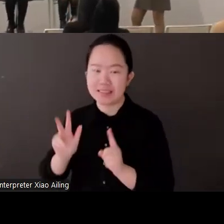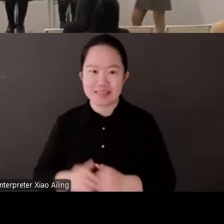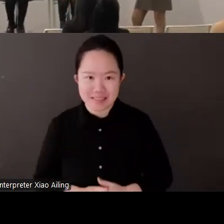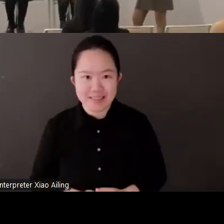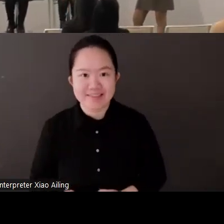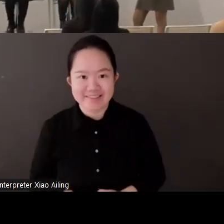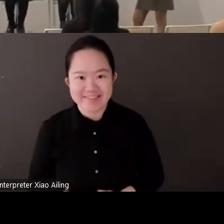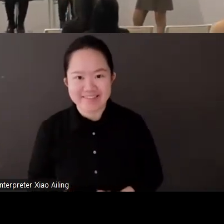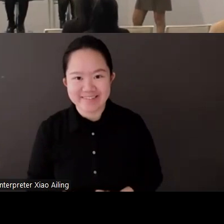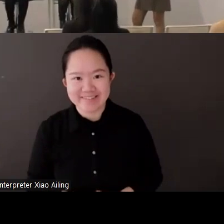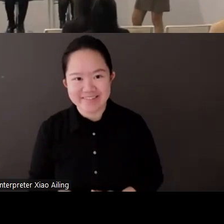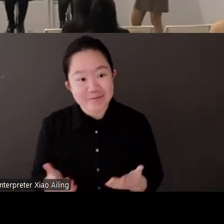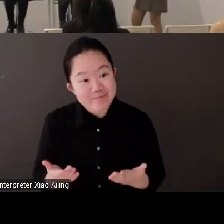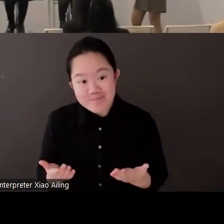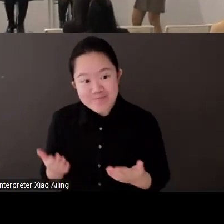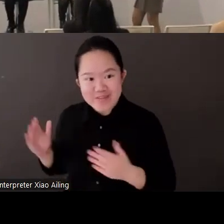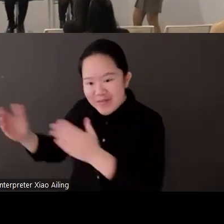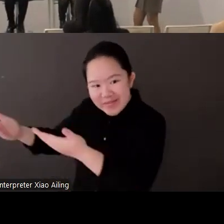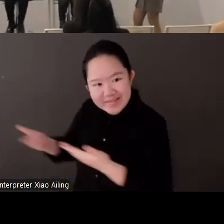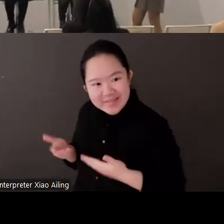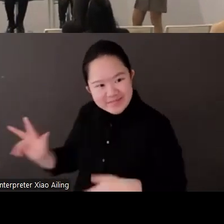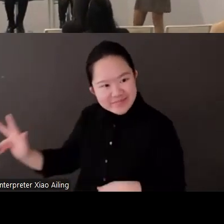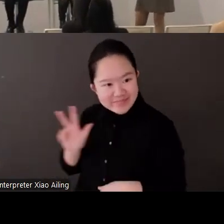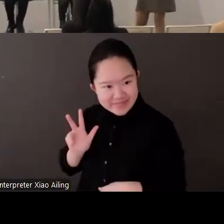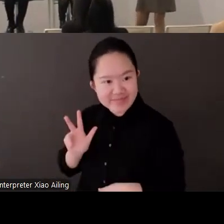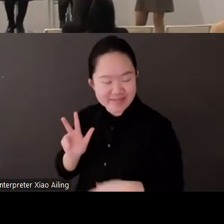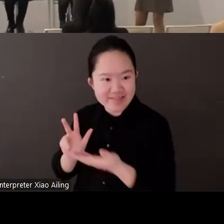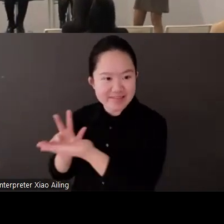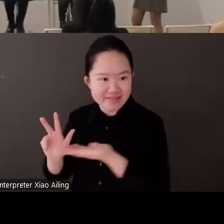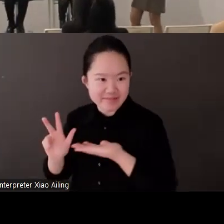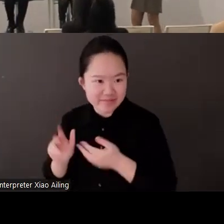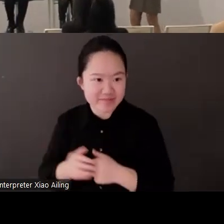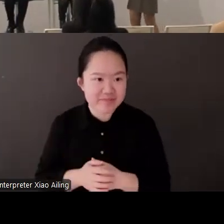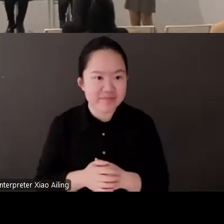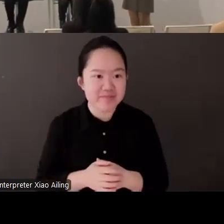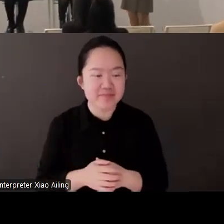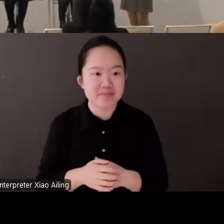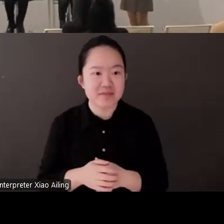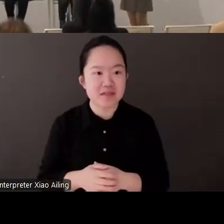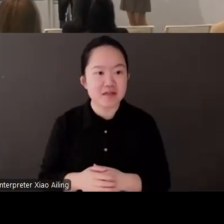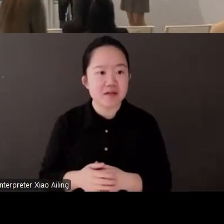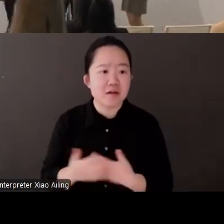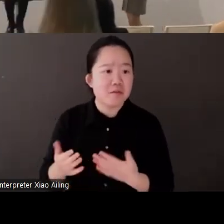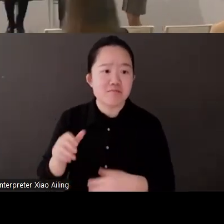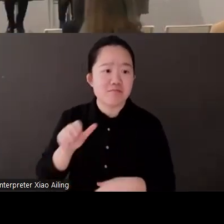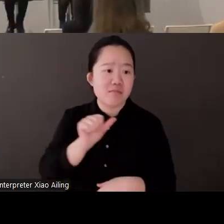lead UX and accessibility specialist from Q Factory. He also is a CPWA certification holder. We